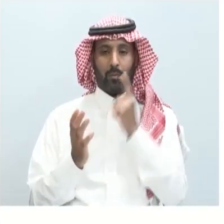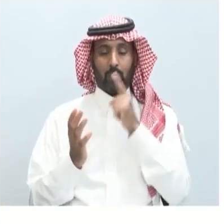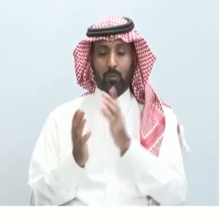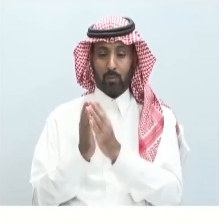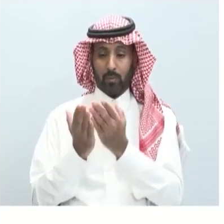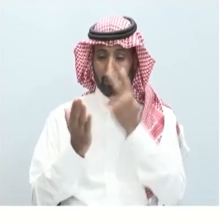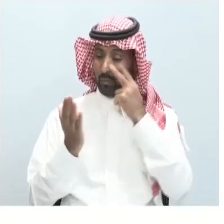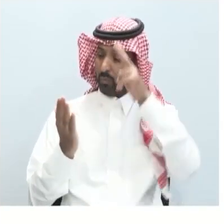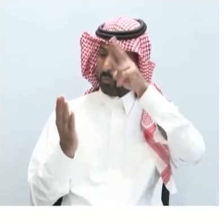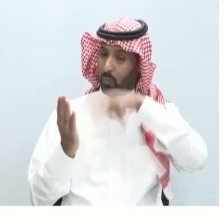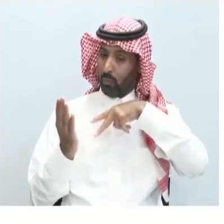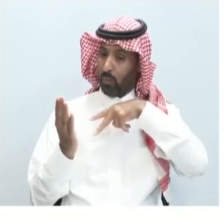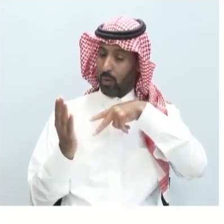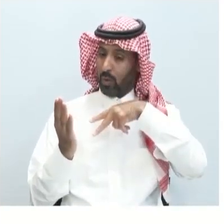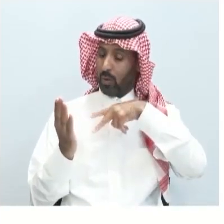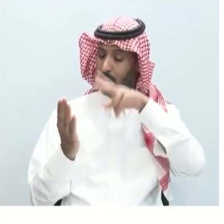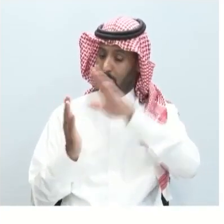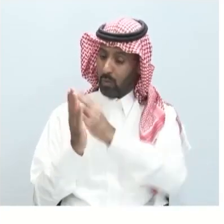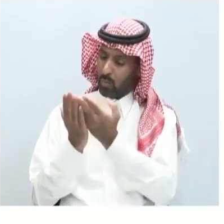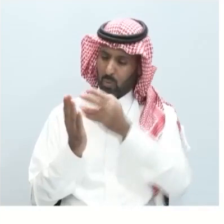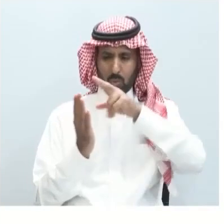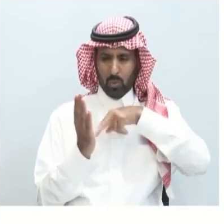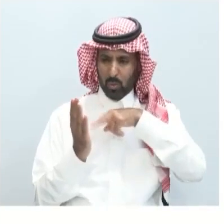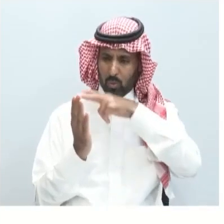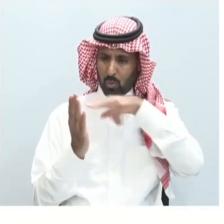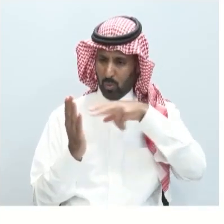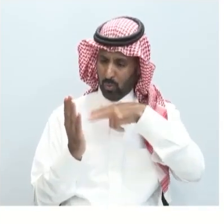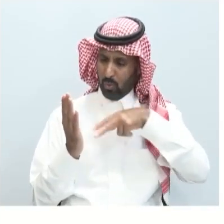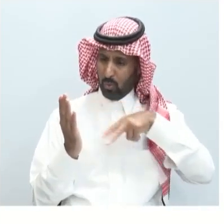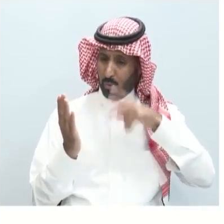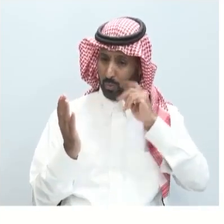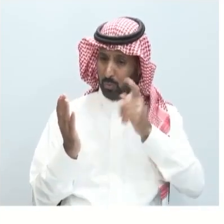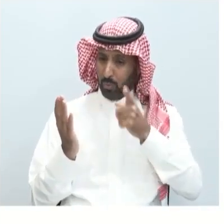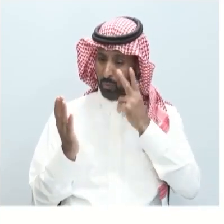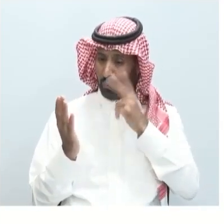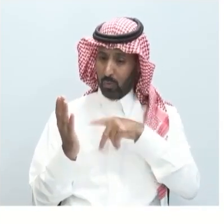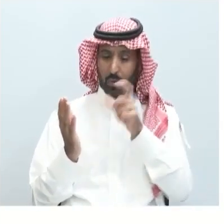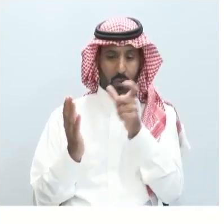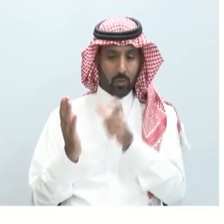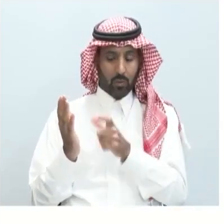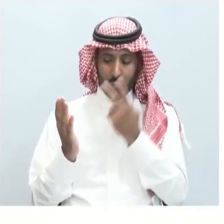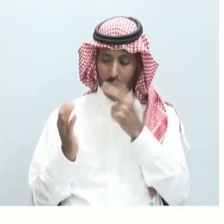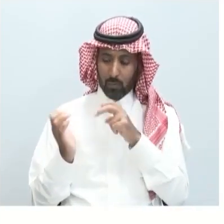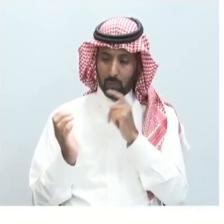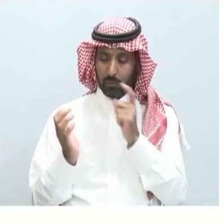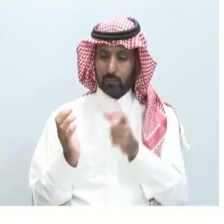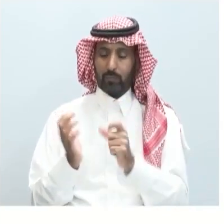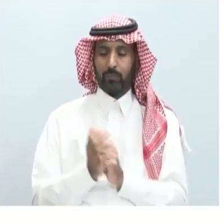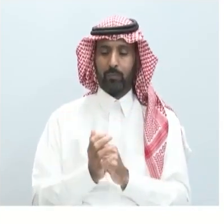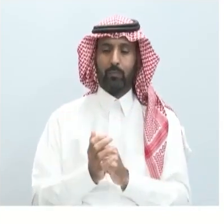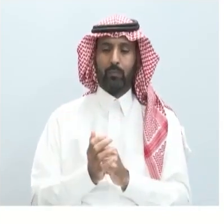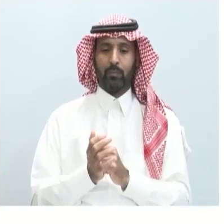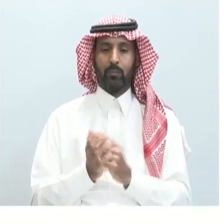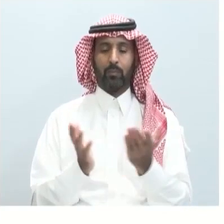eyes quickly over the page, looking for specific words or phrases that will probably lead to the information you